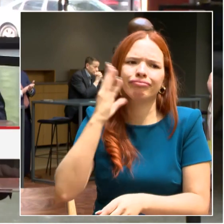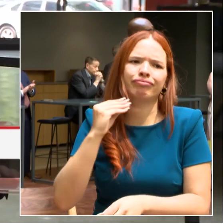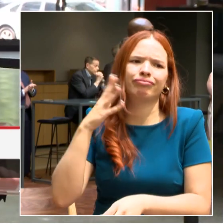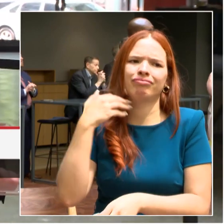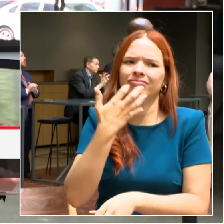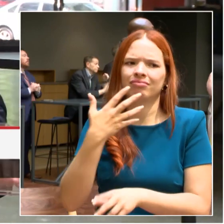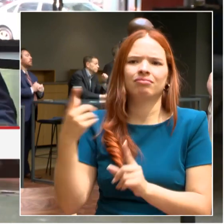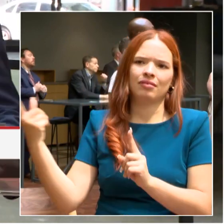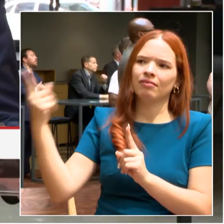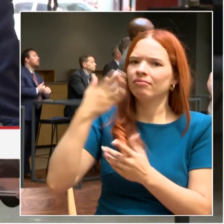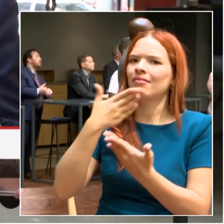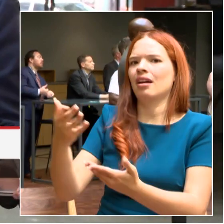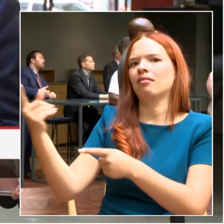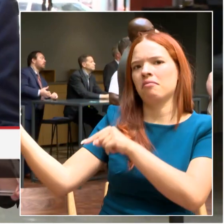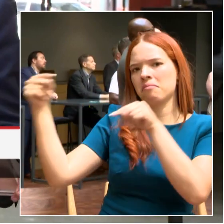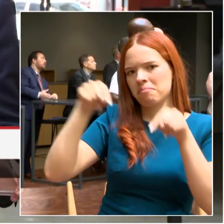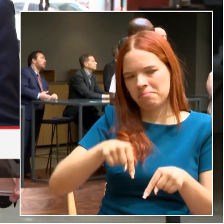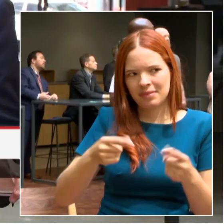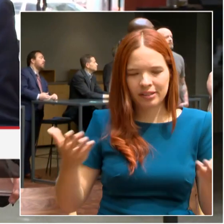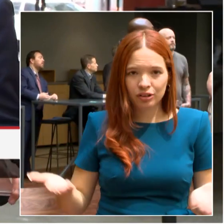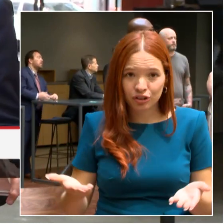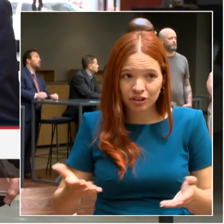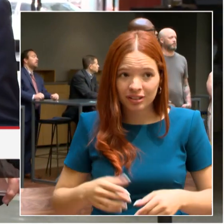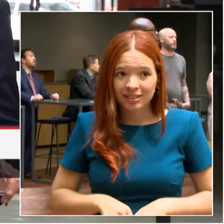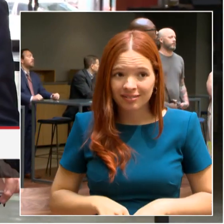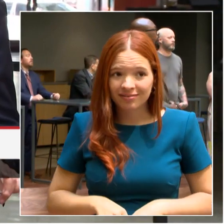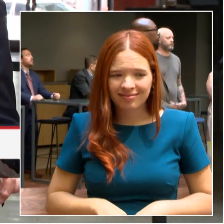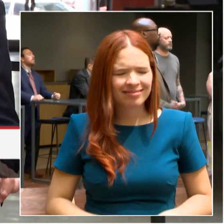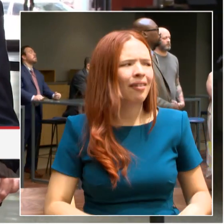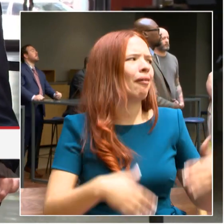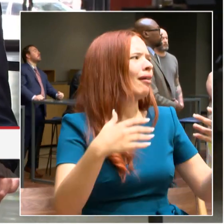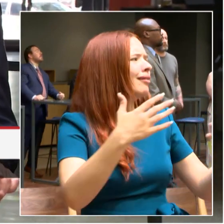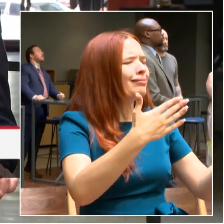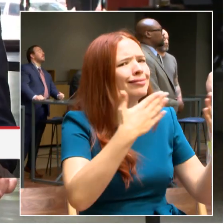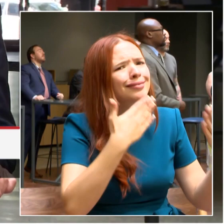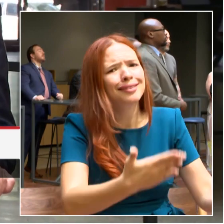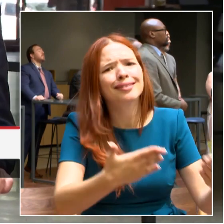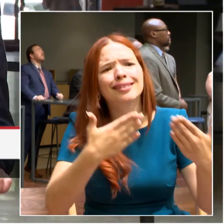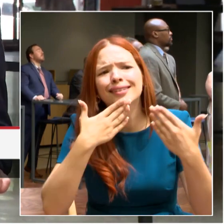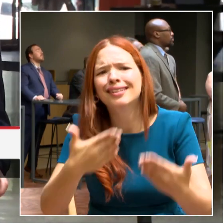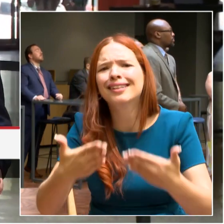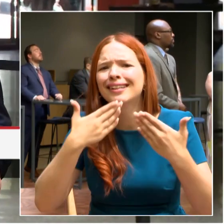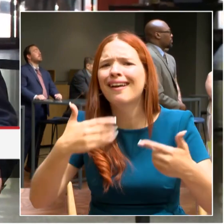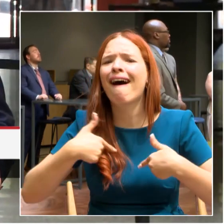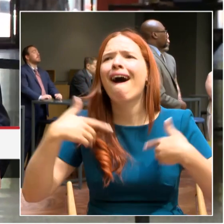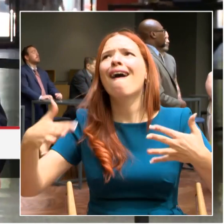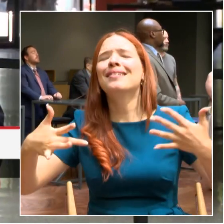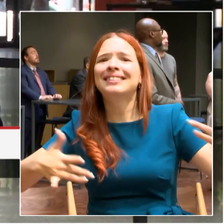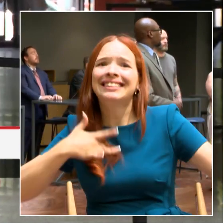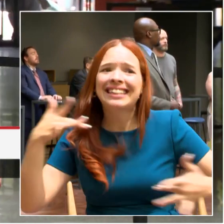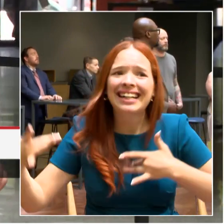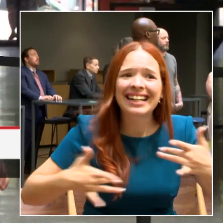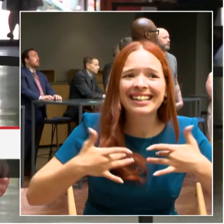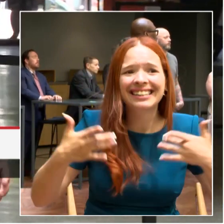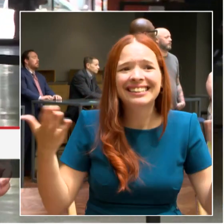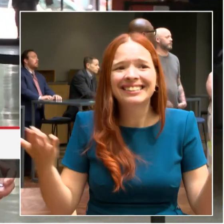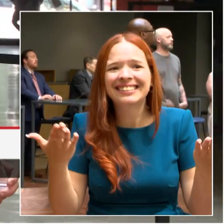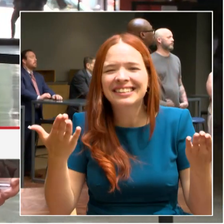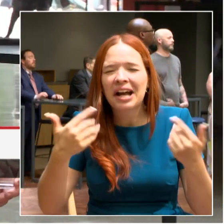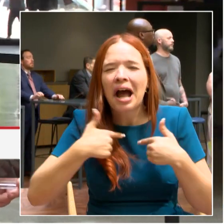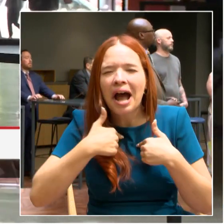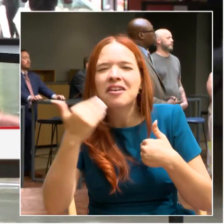Thank you. It's fantastic to be here. It's fantastic to see so many familiar faces. Mayor Bowser, good to see you.